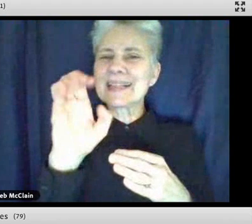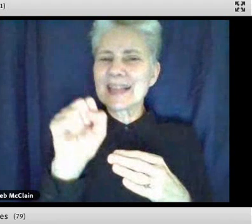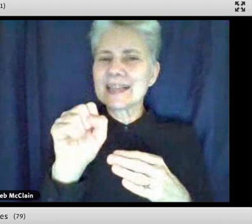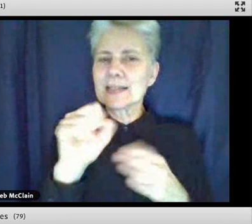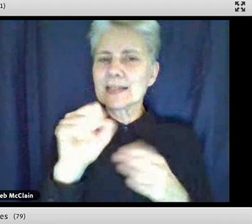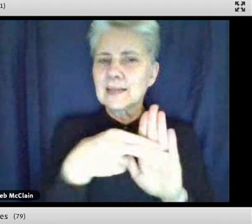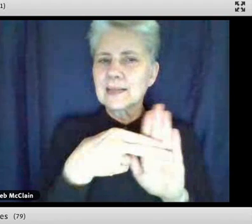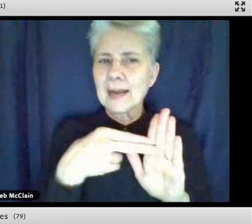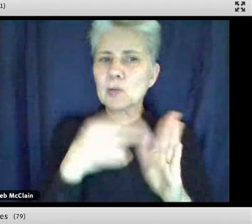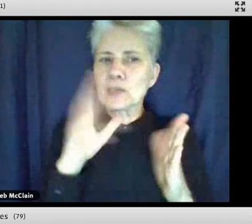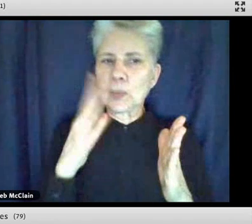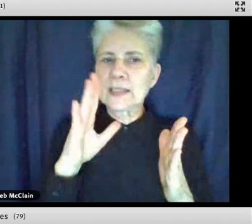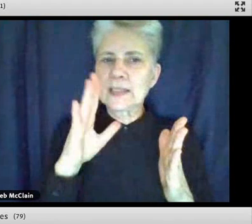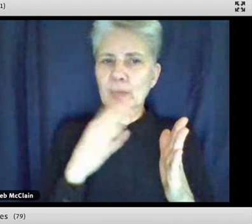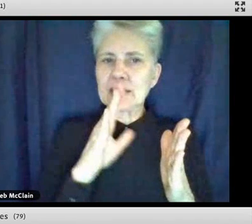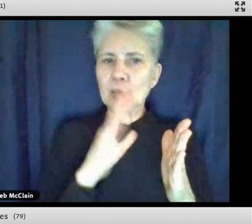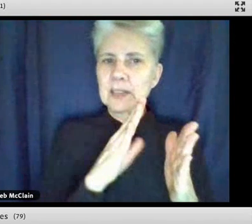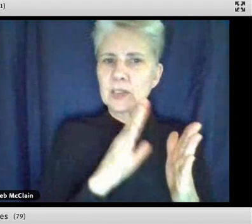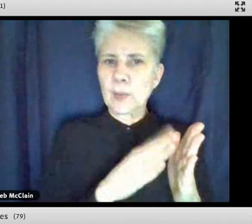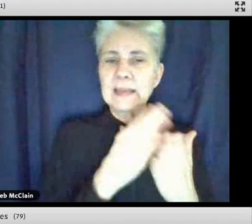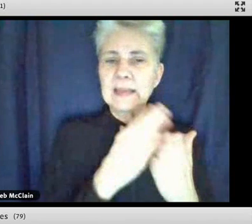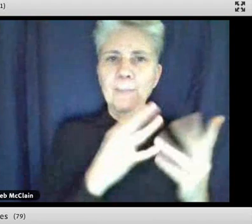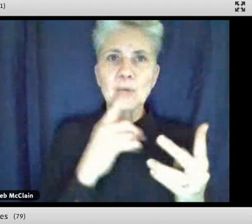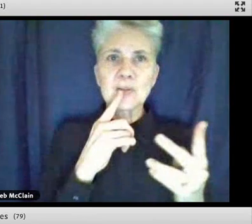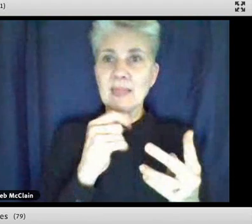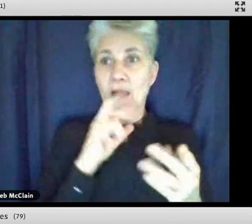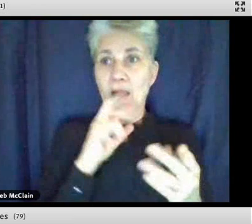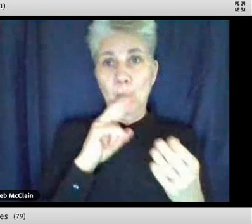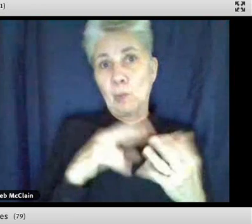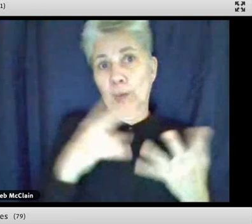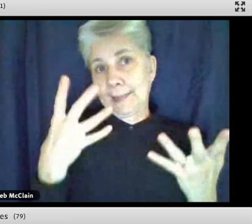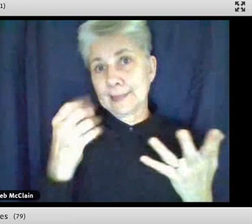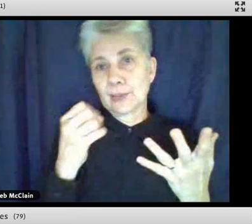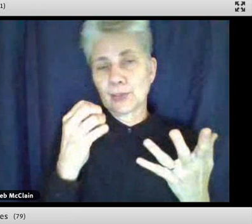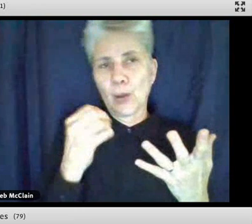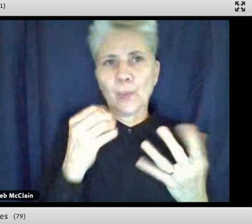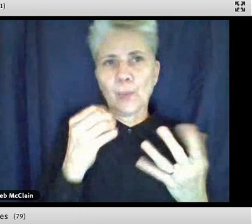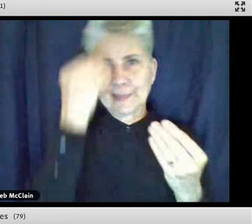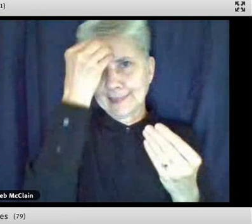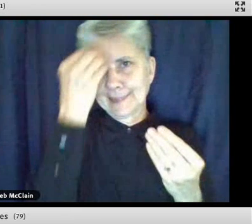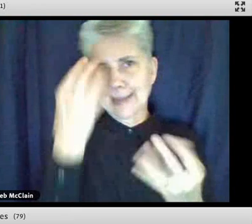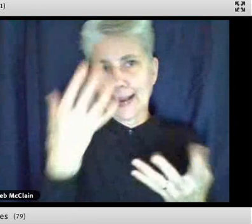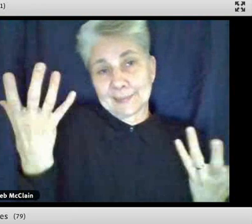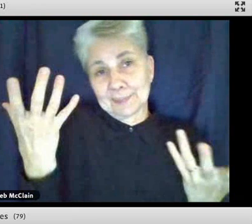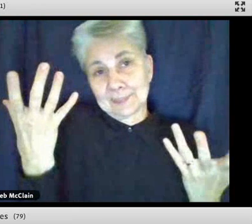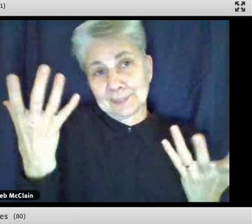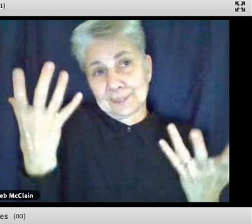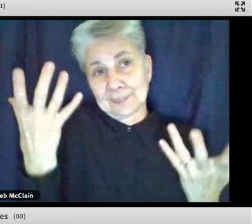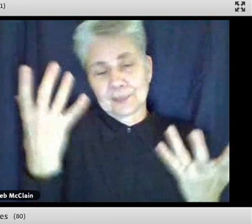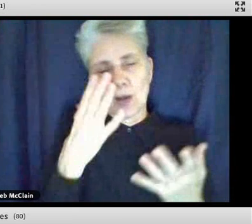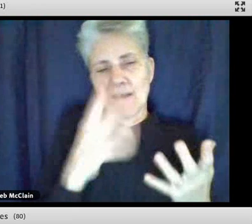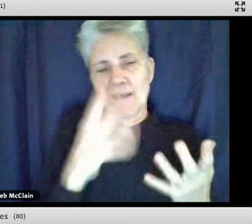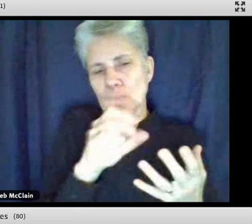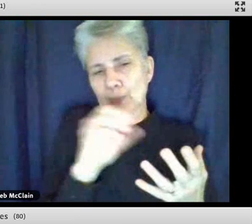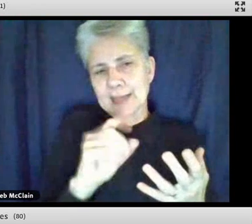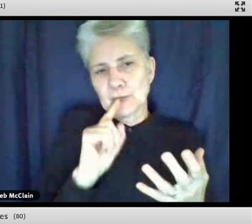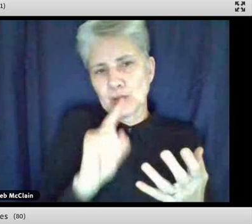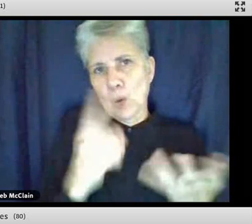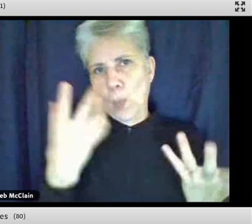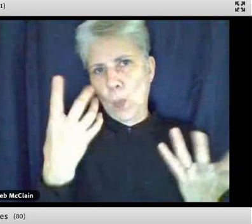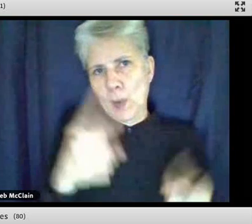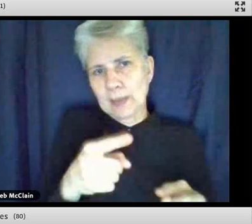is decreasing. Some people say they're not reporting. So again, the data, you just never are 100% sure. A